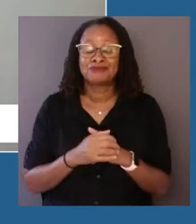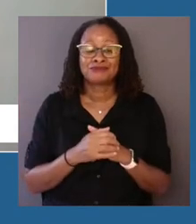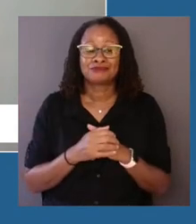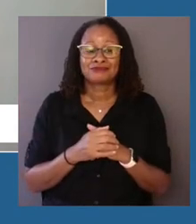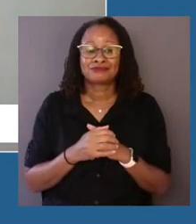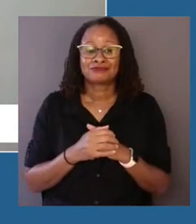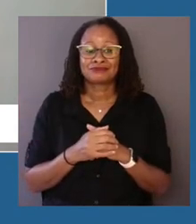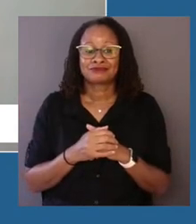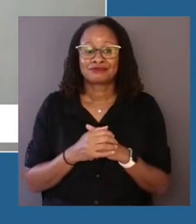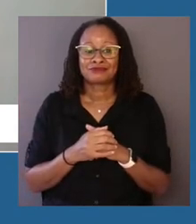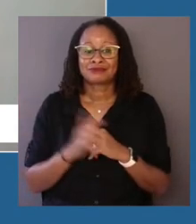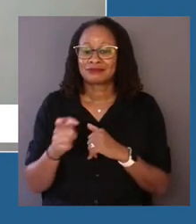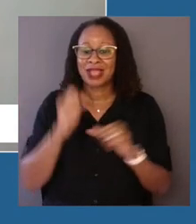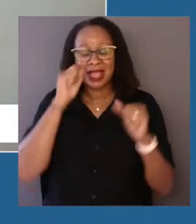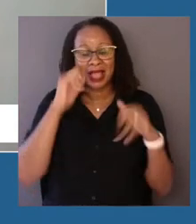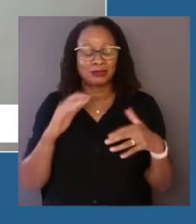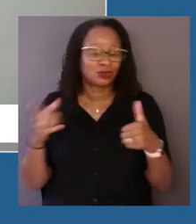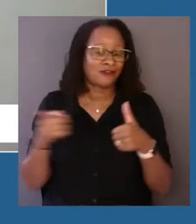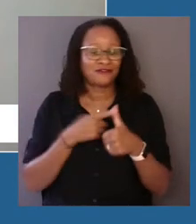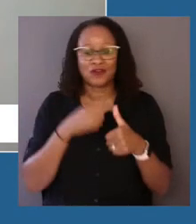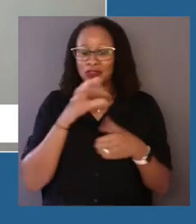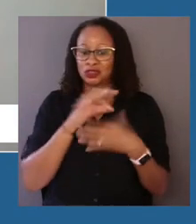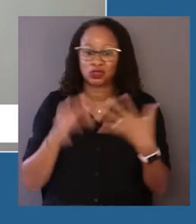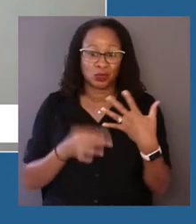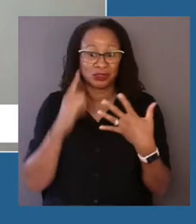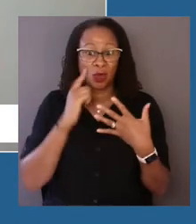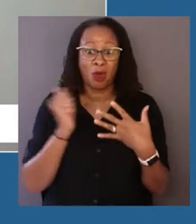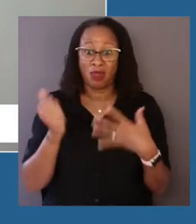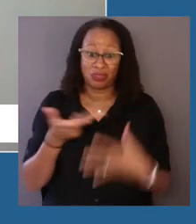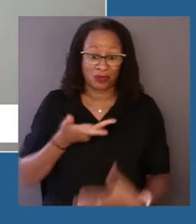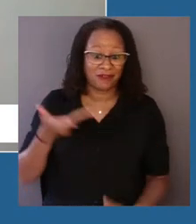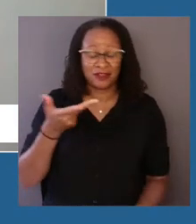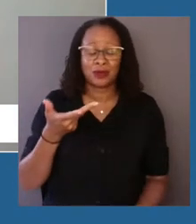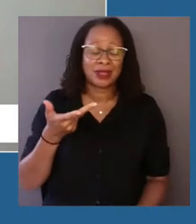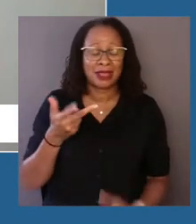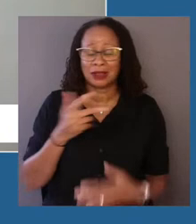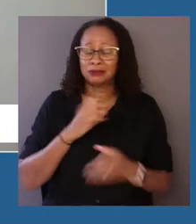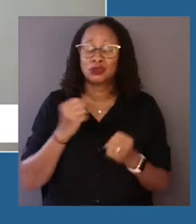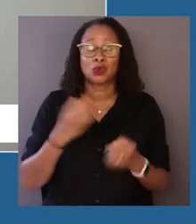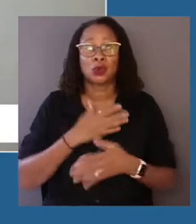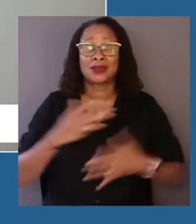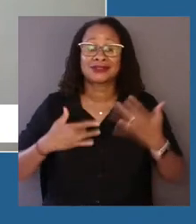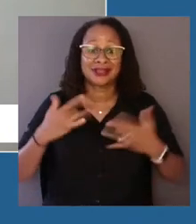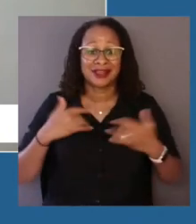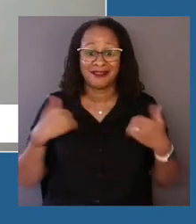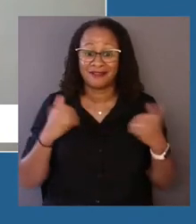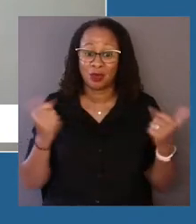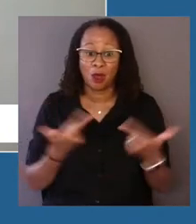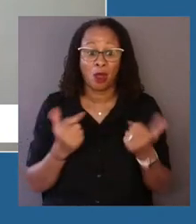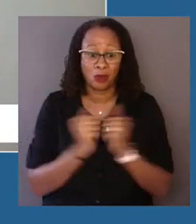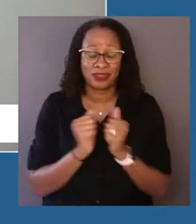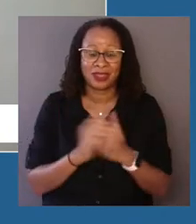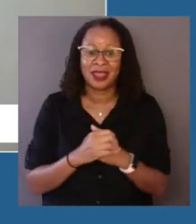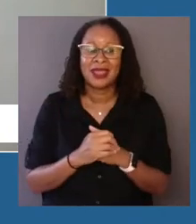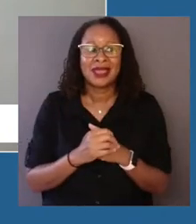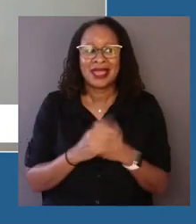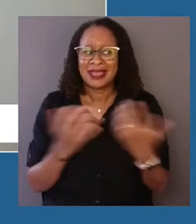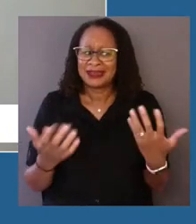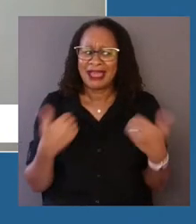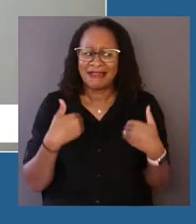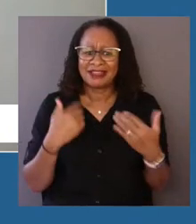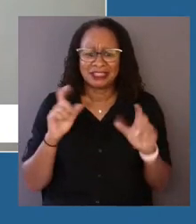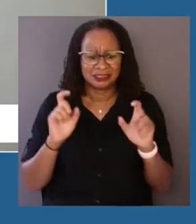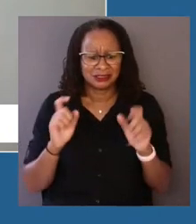you are our absolute first choices for this panel, and we couldn't be more pleased to be having this unbelievably urgent and necessary discussion